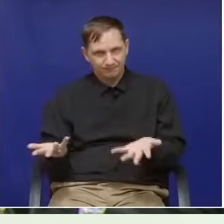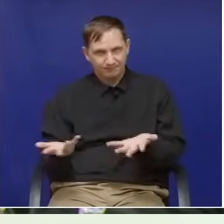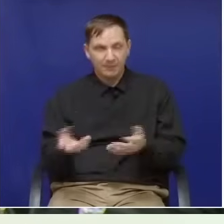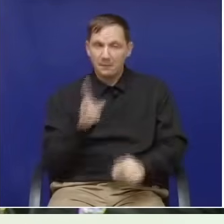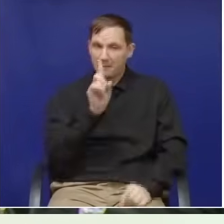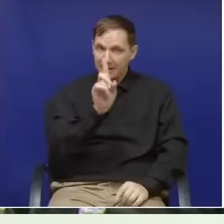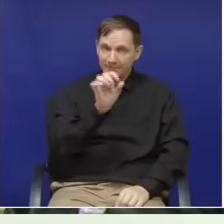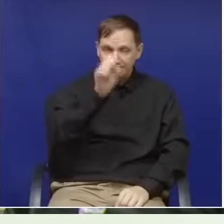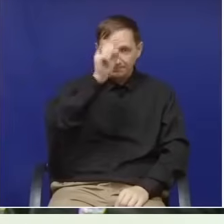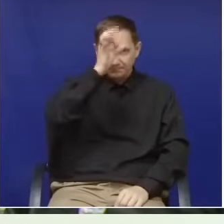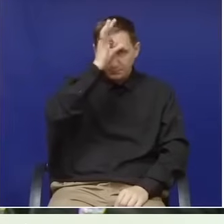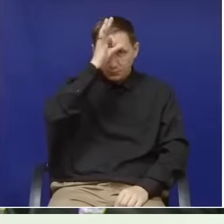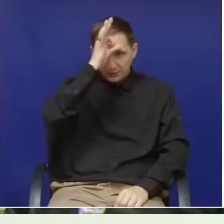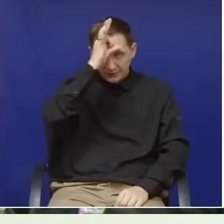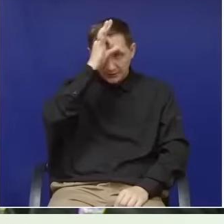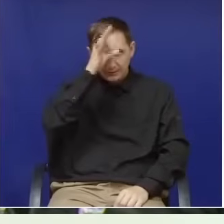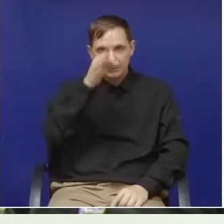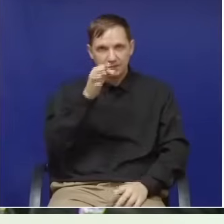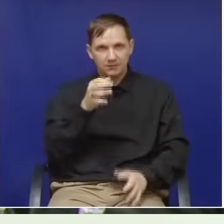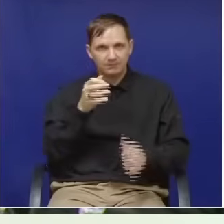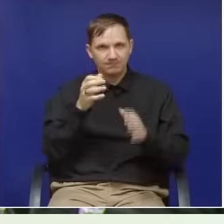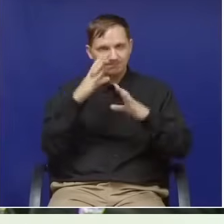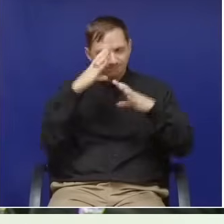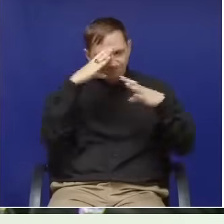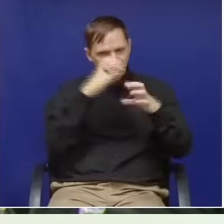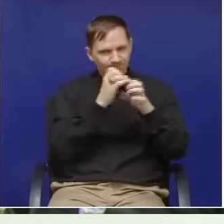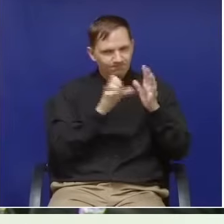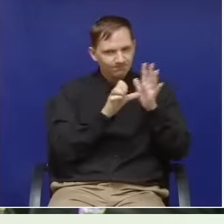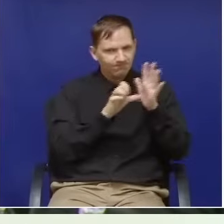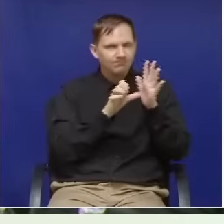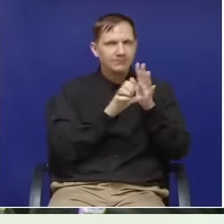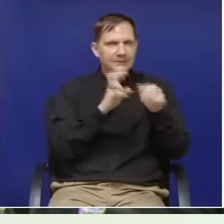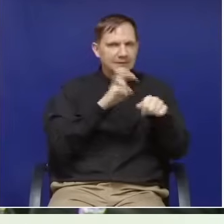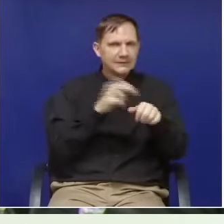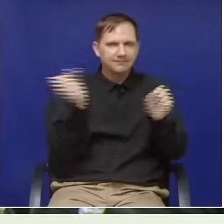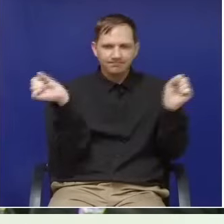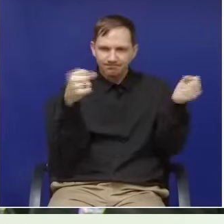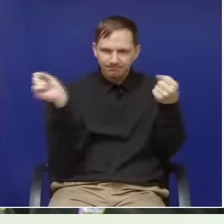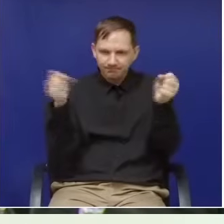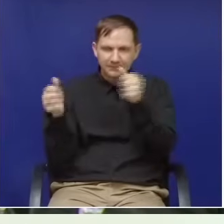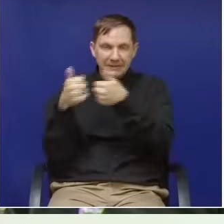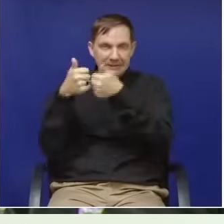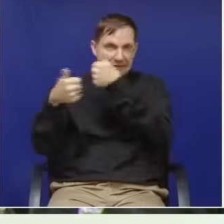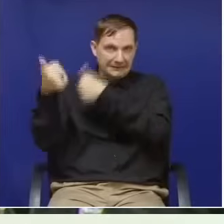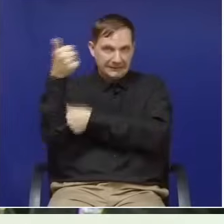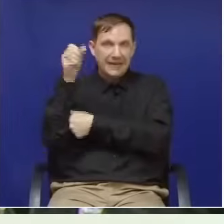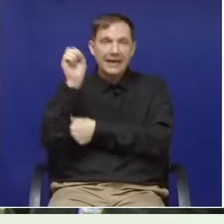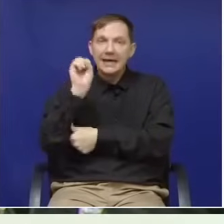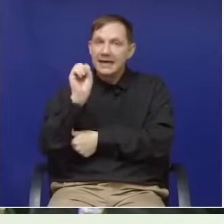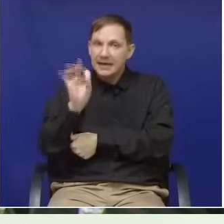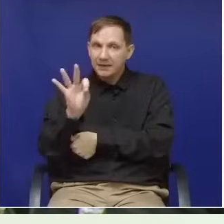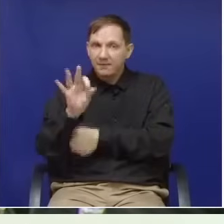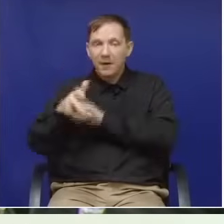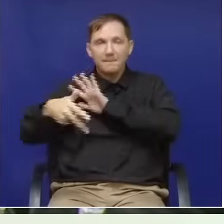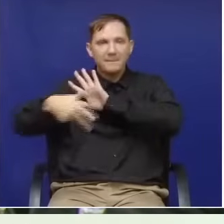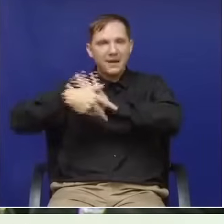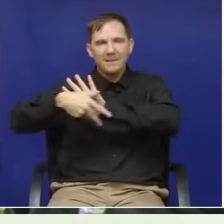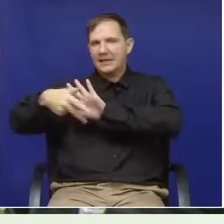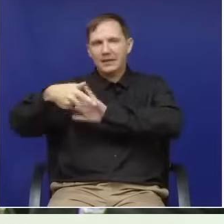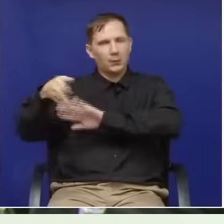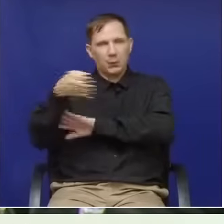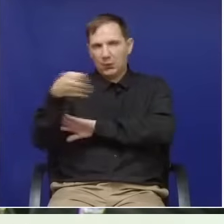however, prioritized the filling of senior management posts where the positions are permanently vacant due